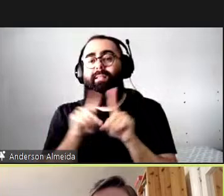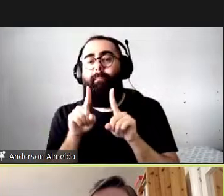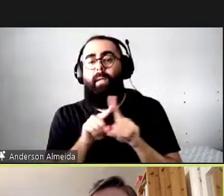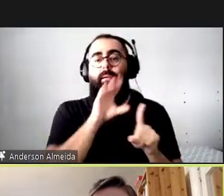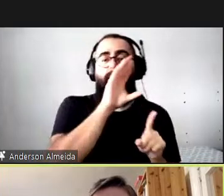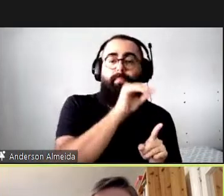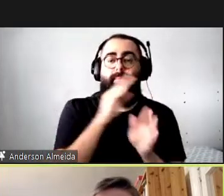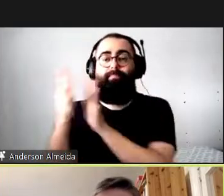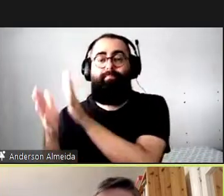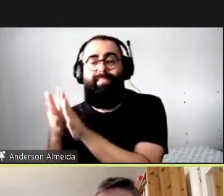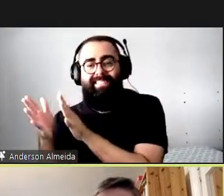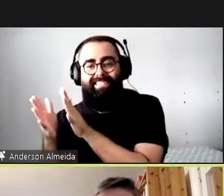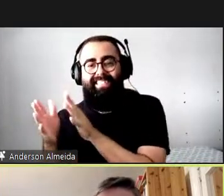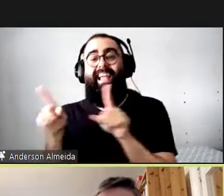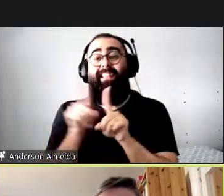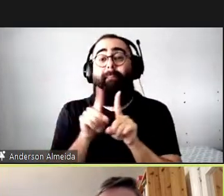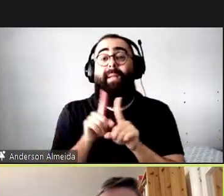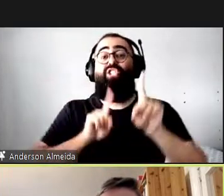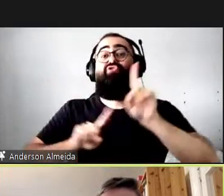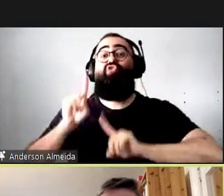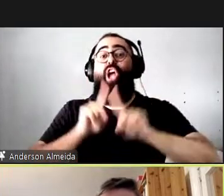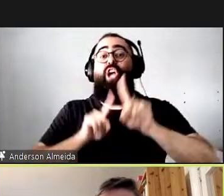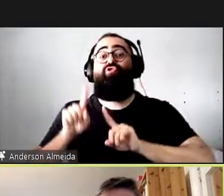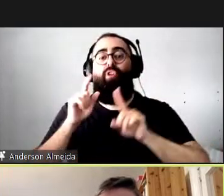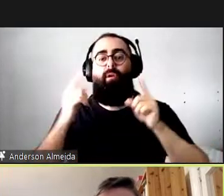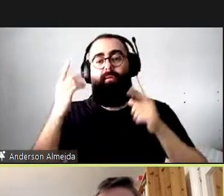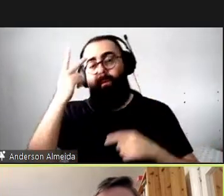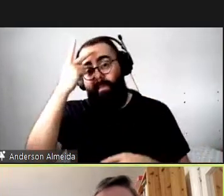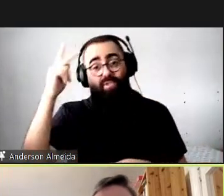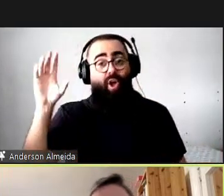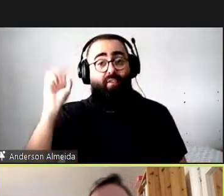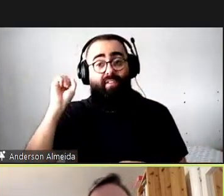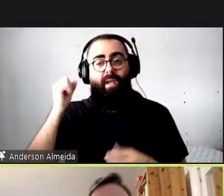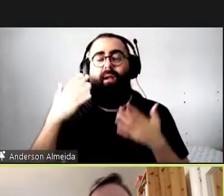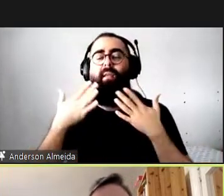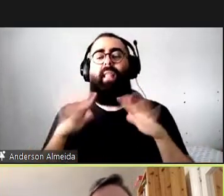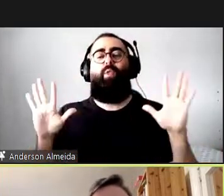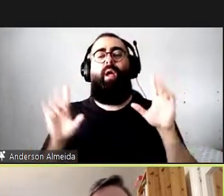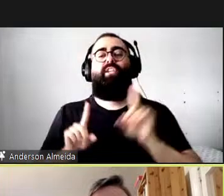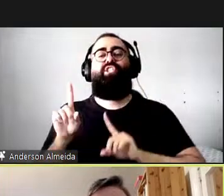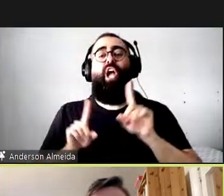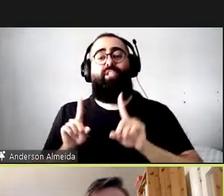co-speech gesture as well. That's a more recent line of my research.